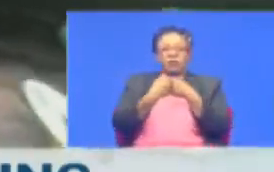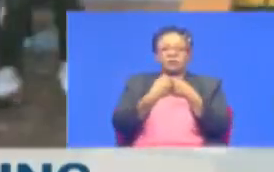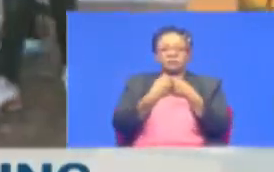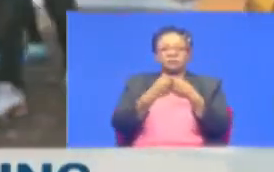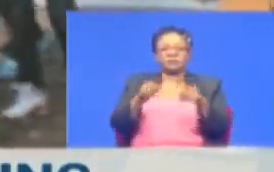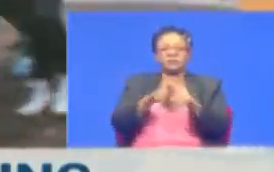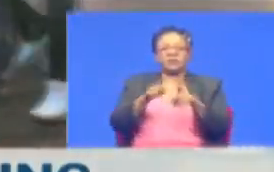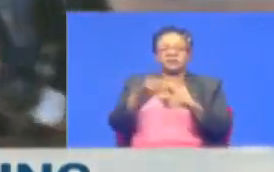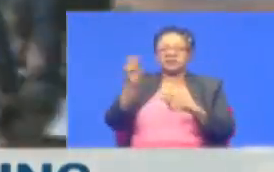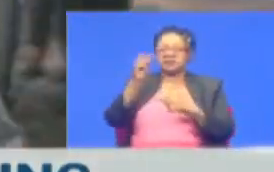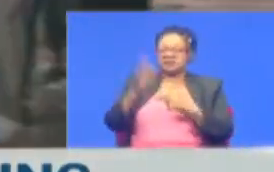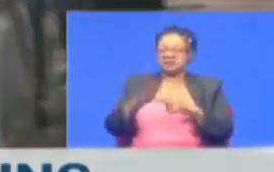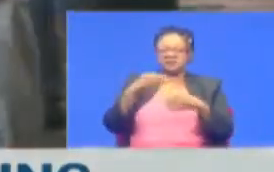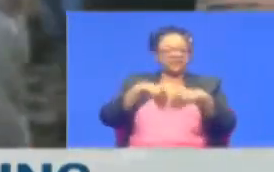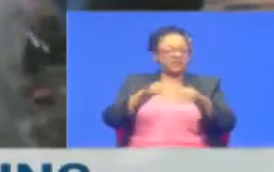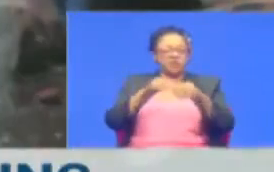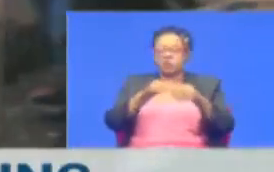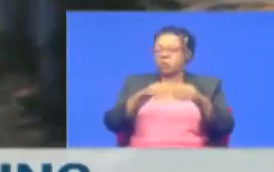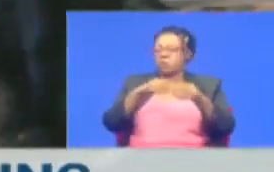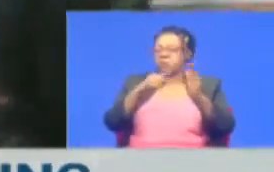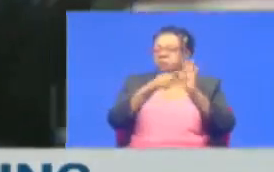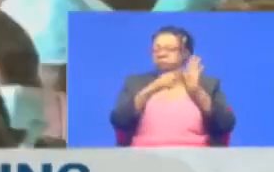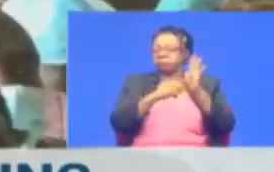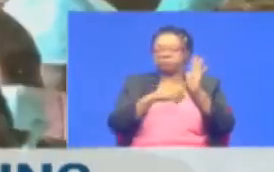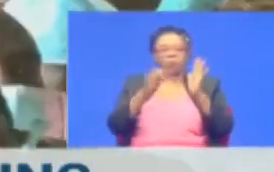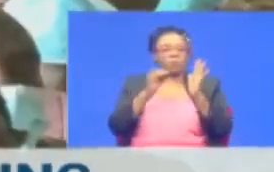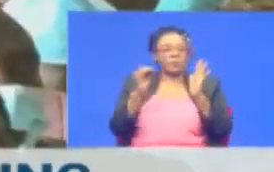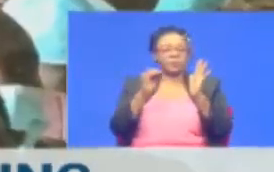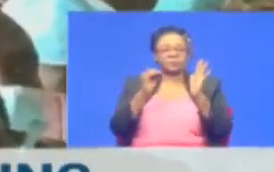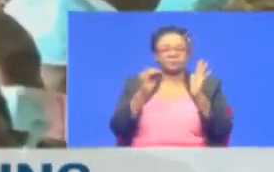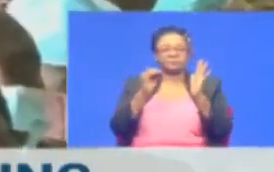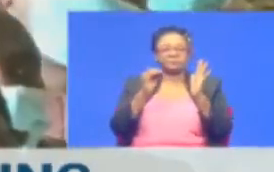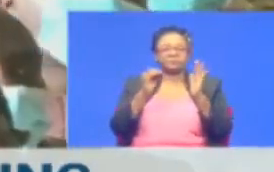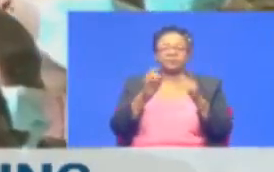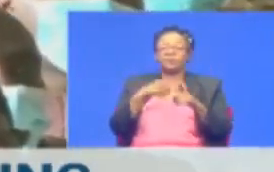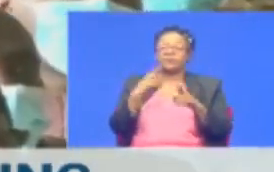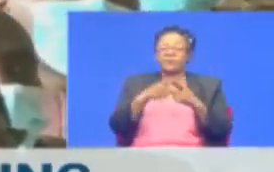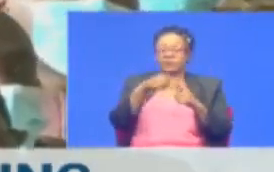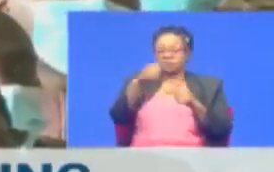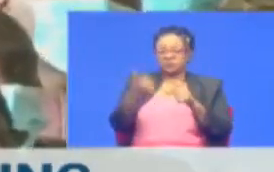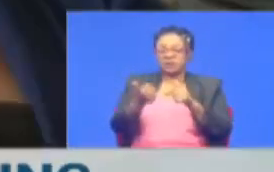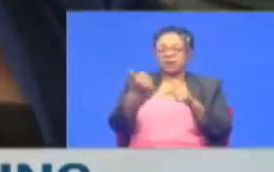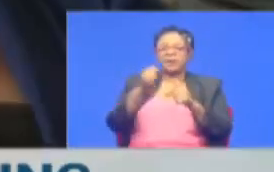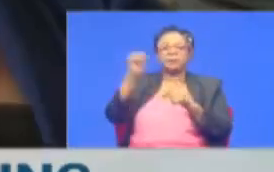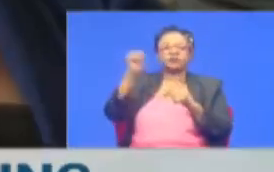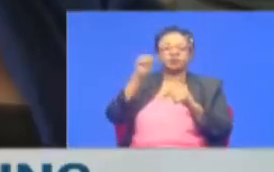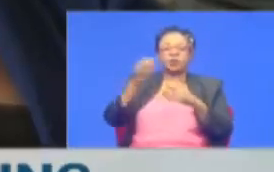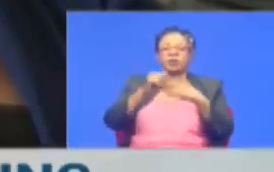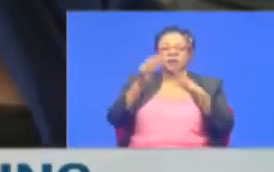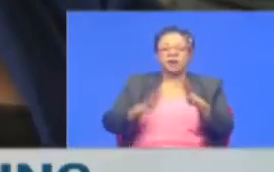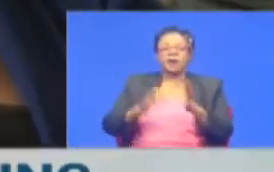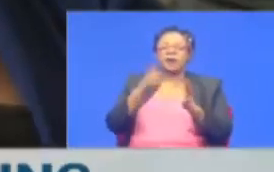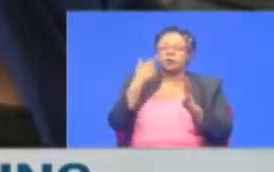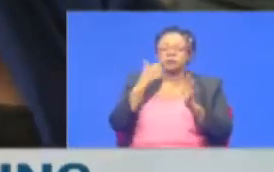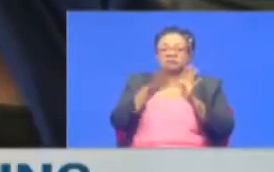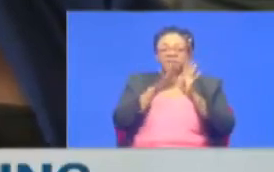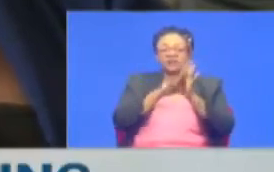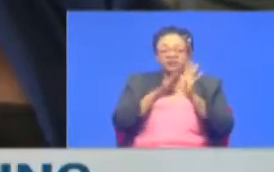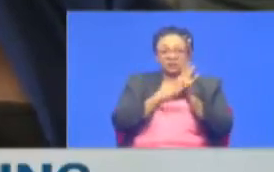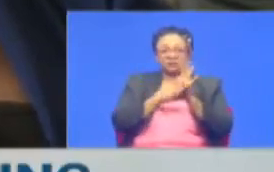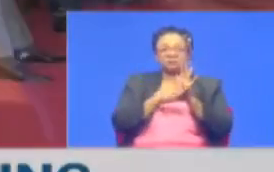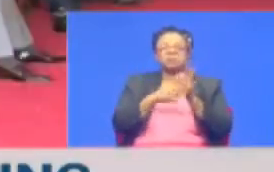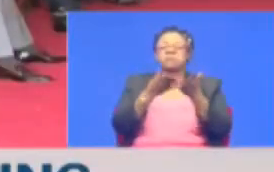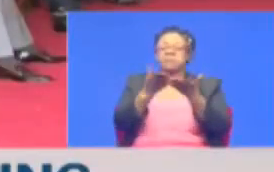Kenyans defying COVID-19 measures. Then there are the political leaders whose political agenda trumps